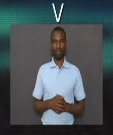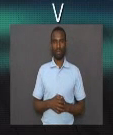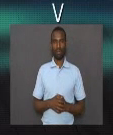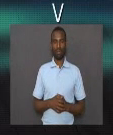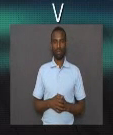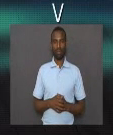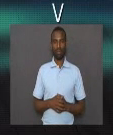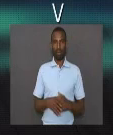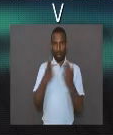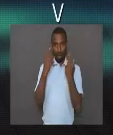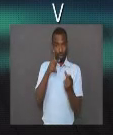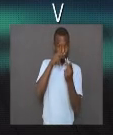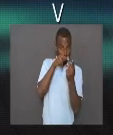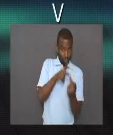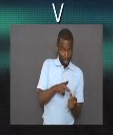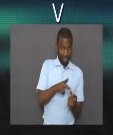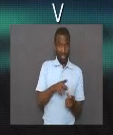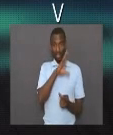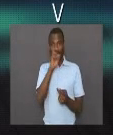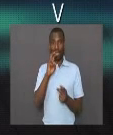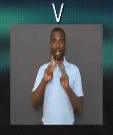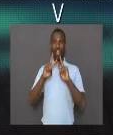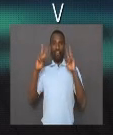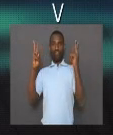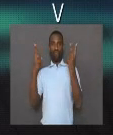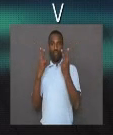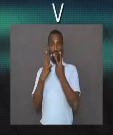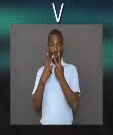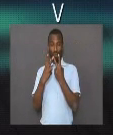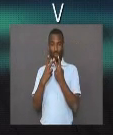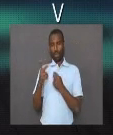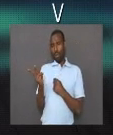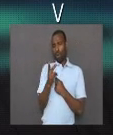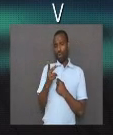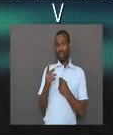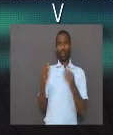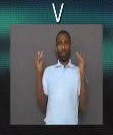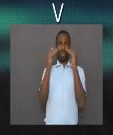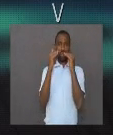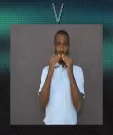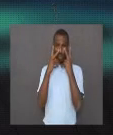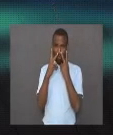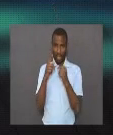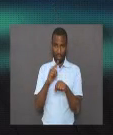Resolving for pressure and volume in both equations gives